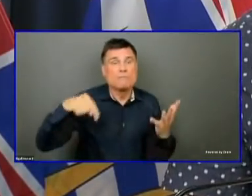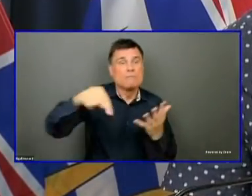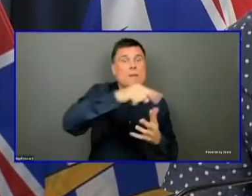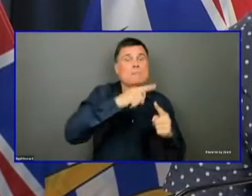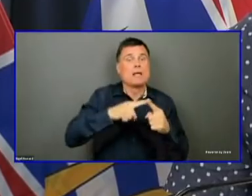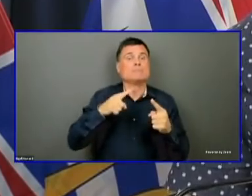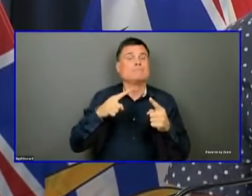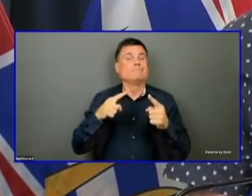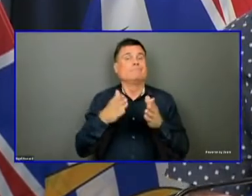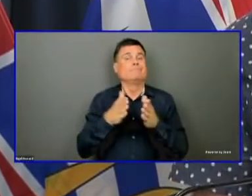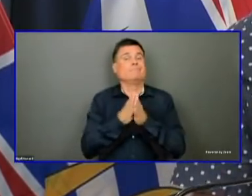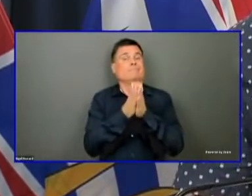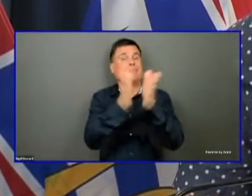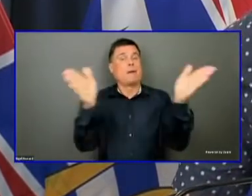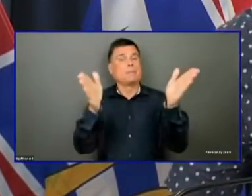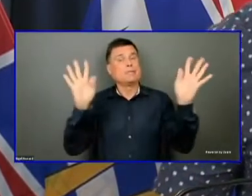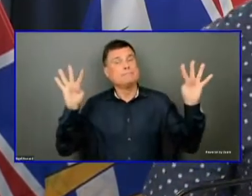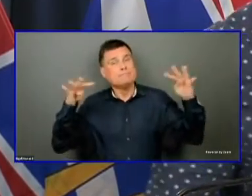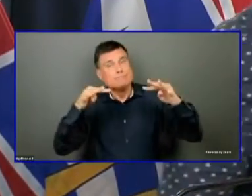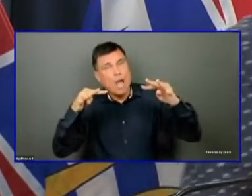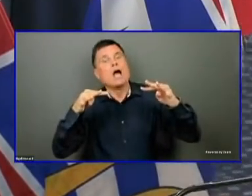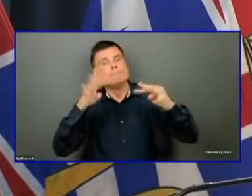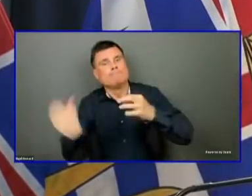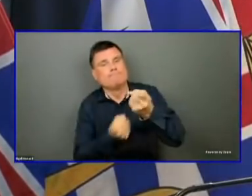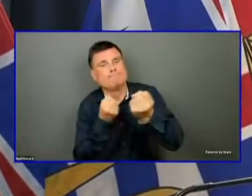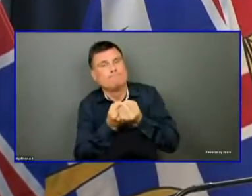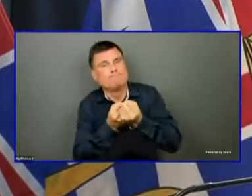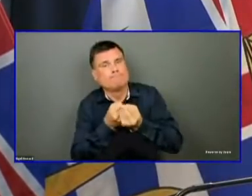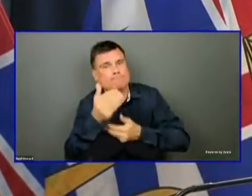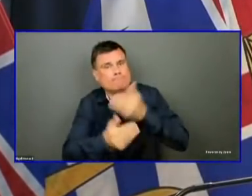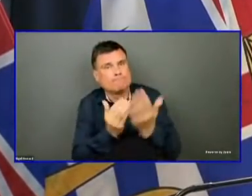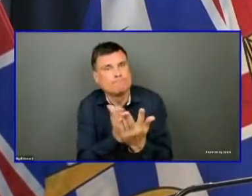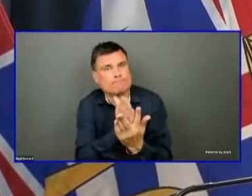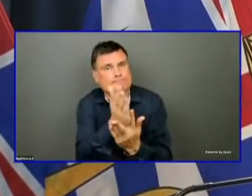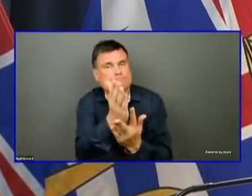honor to introduce Dr. Bonnie Henry.